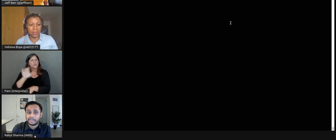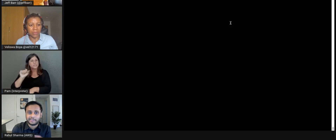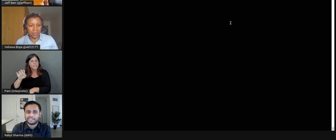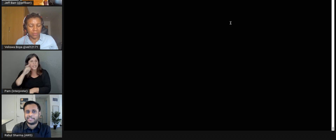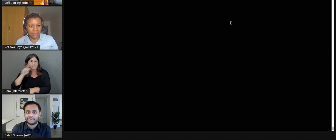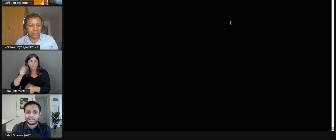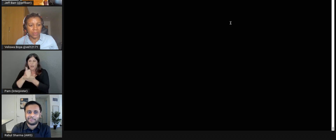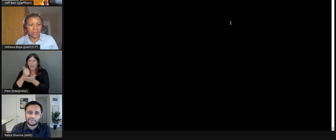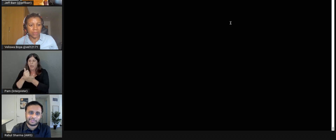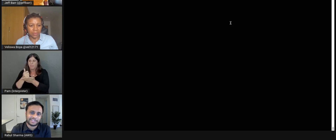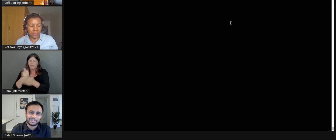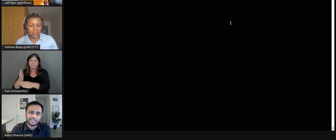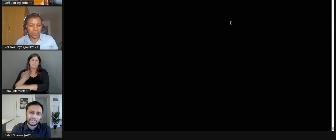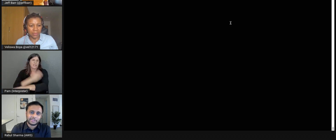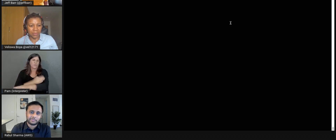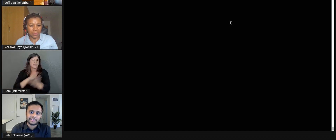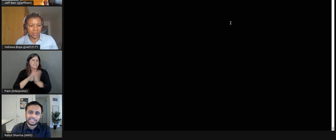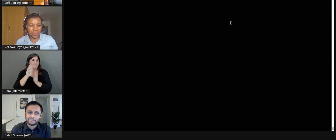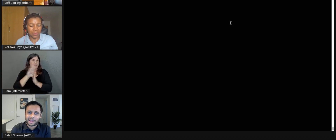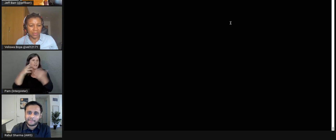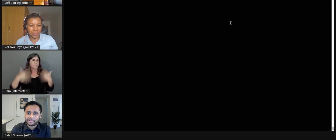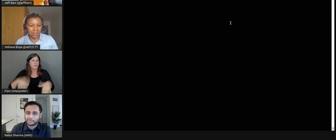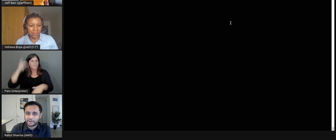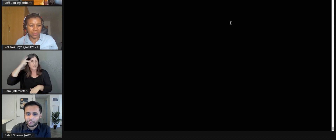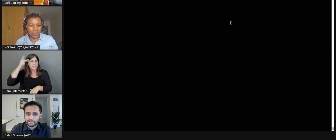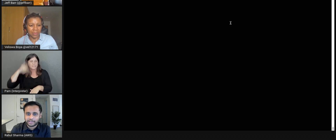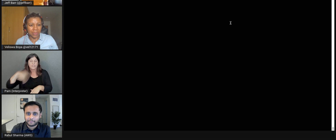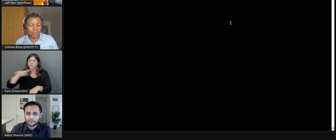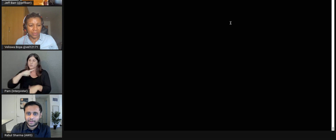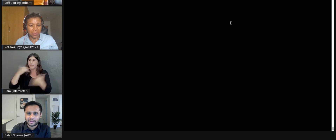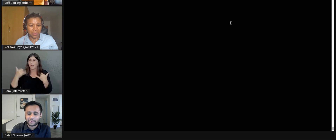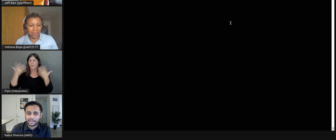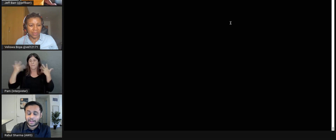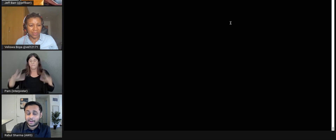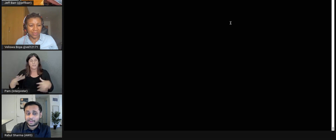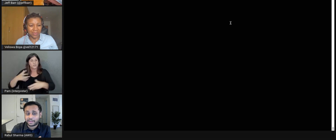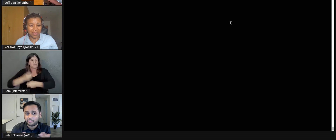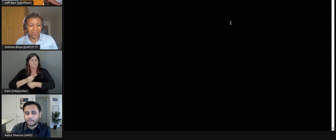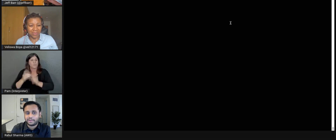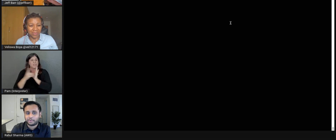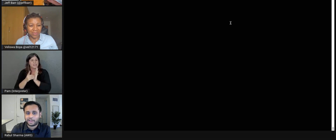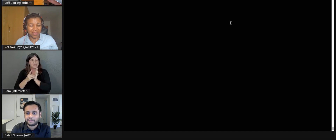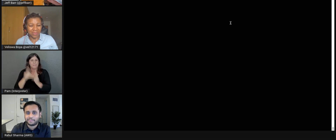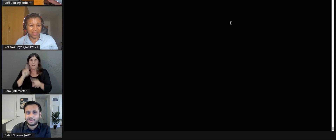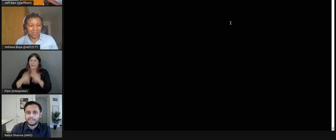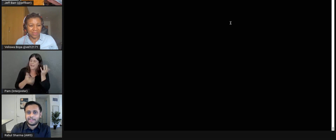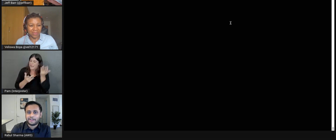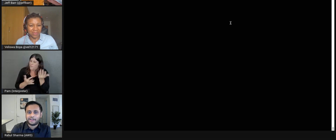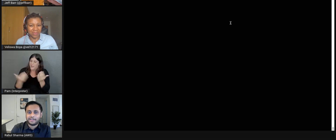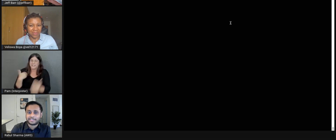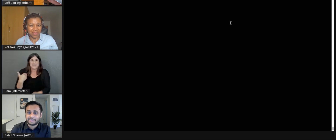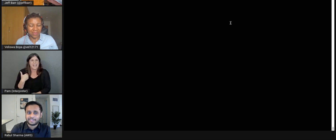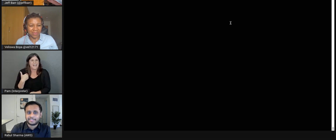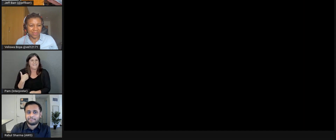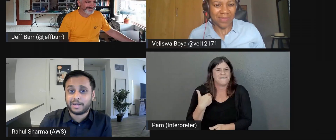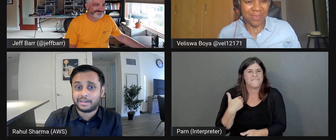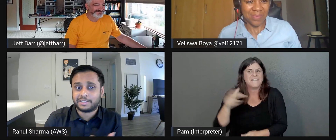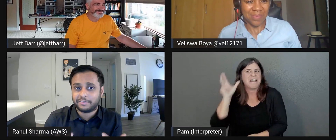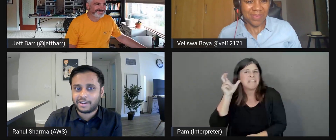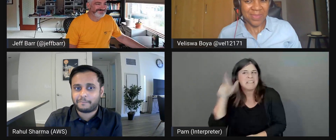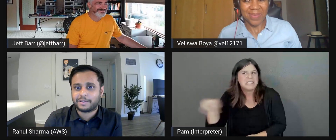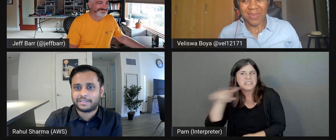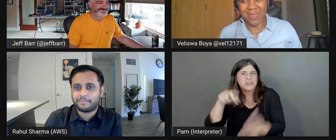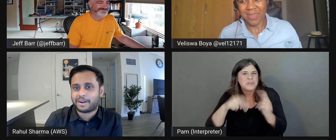helping increase the developer velocity. So with this, I'm happy to conclude the demo, and I can't wait to have listeners,